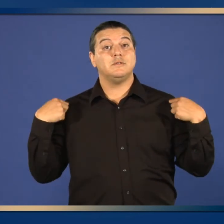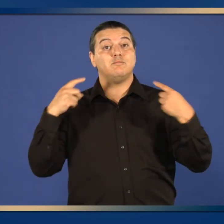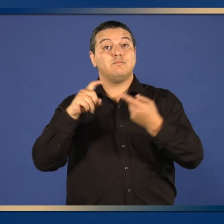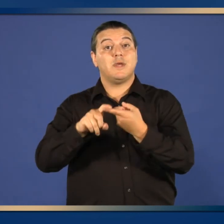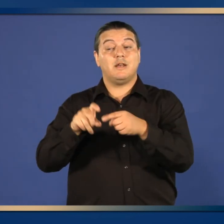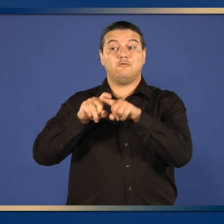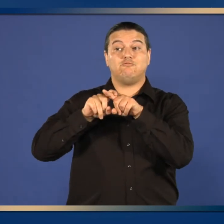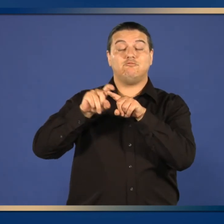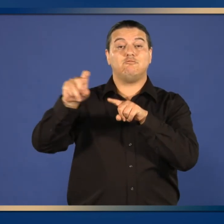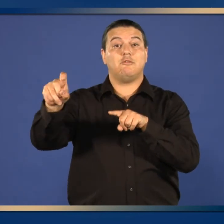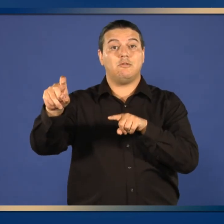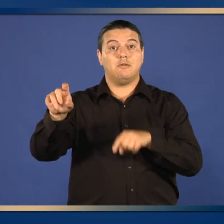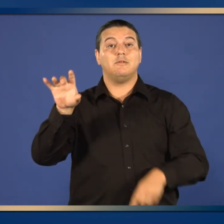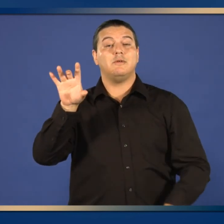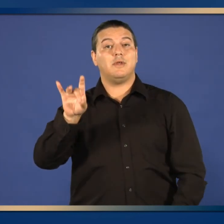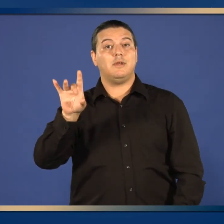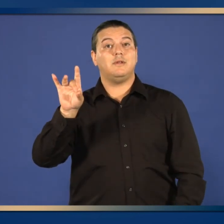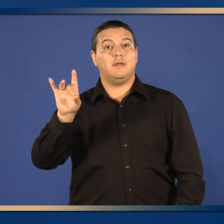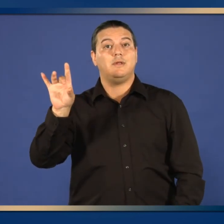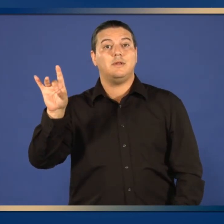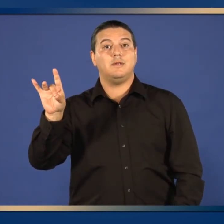For Spanish,